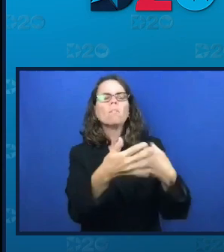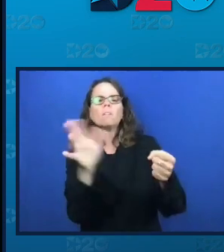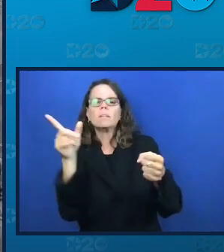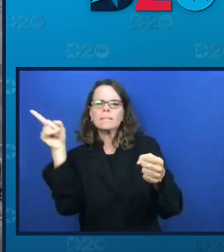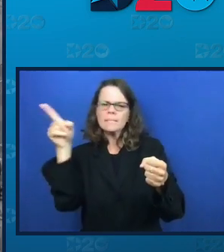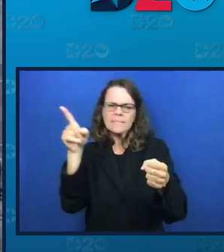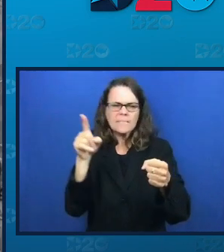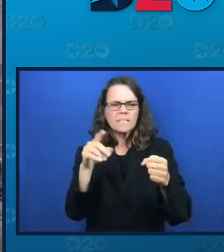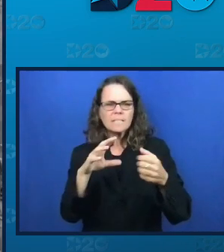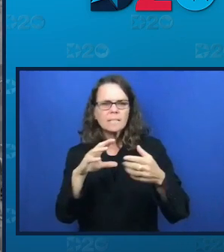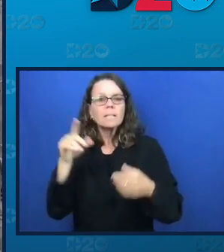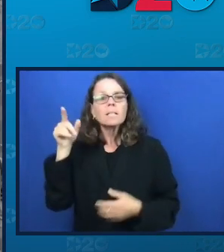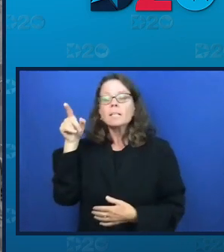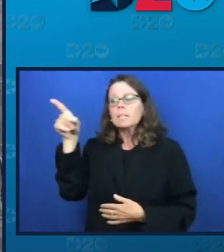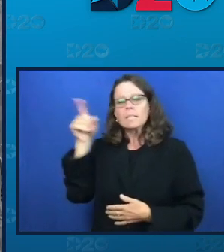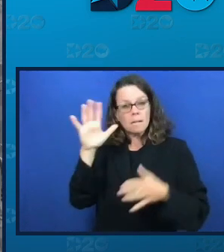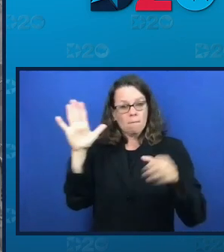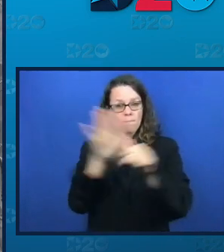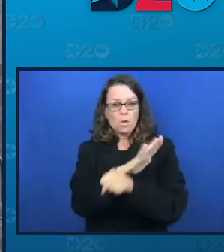spirit.